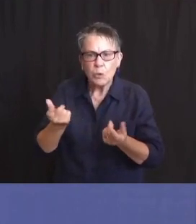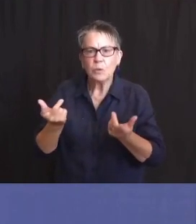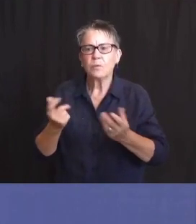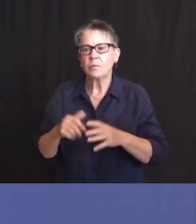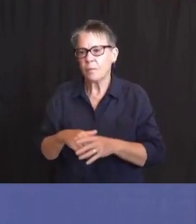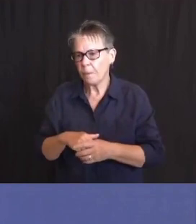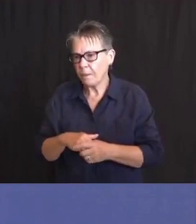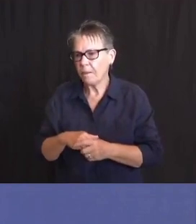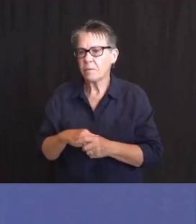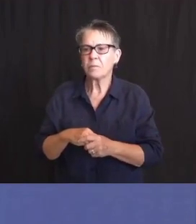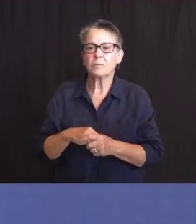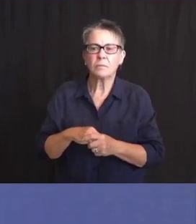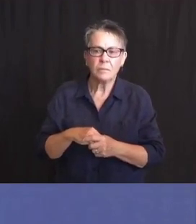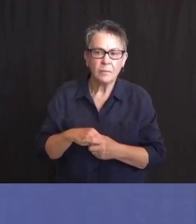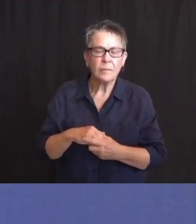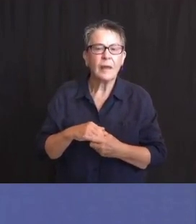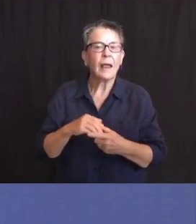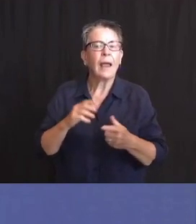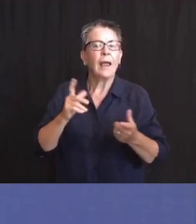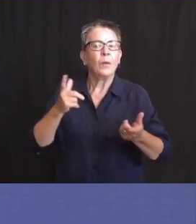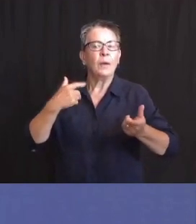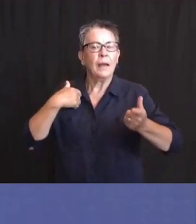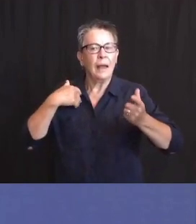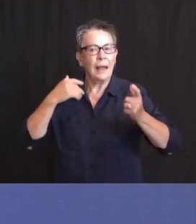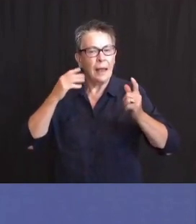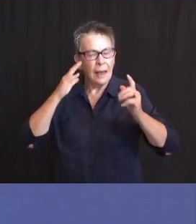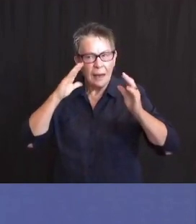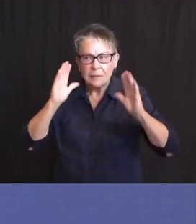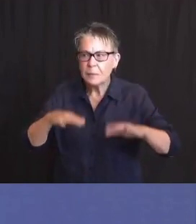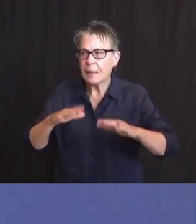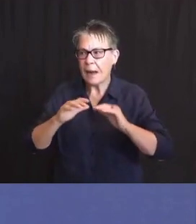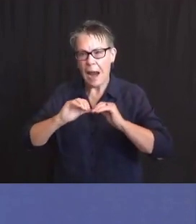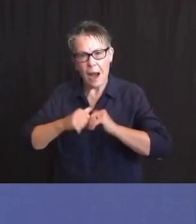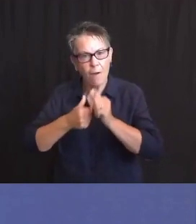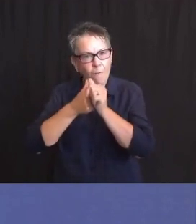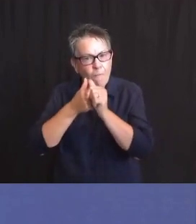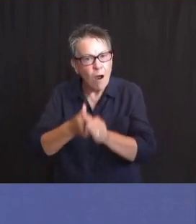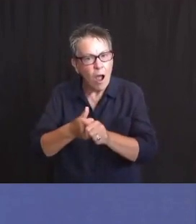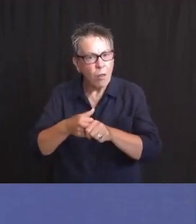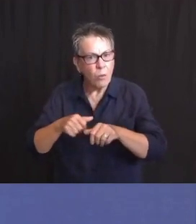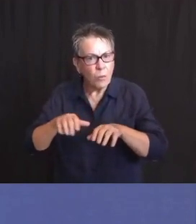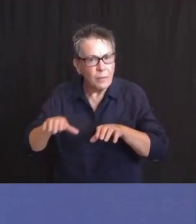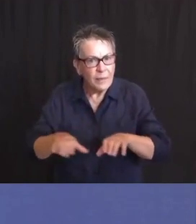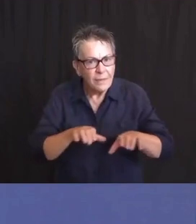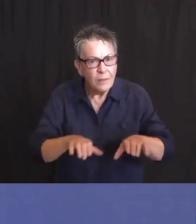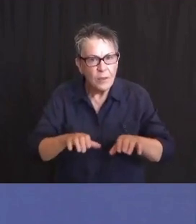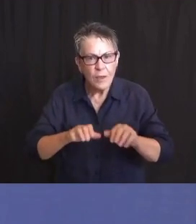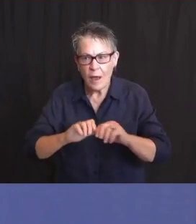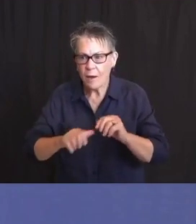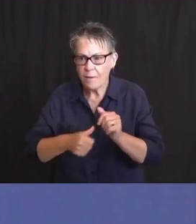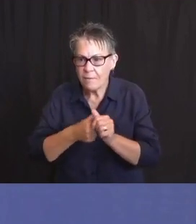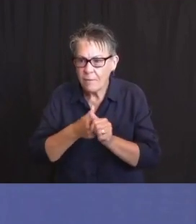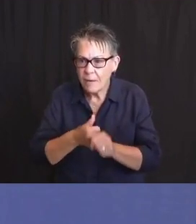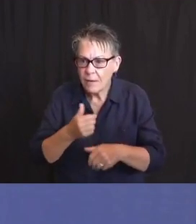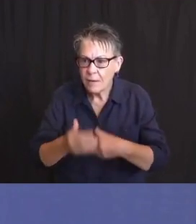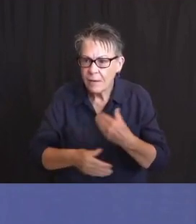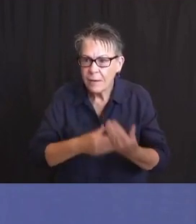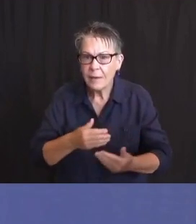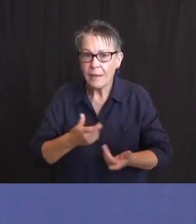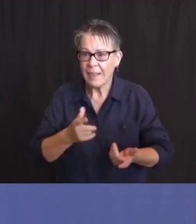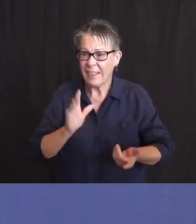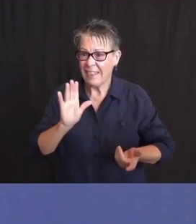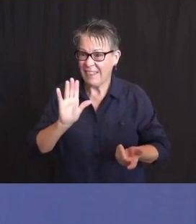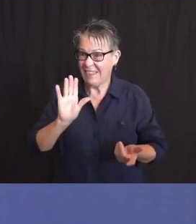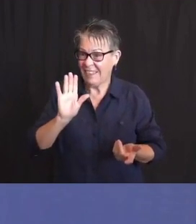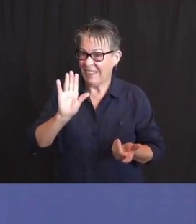but we understand that this is a challenge. I've got it, by the way, in my own family, and so that's something